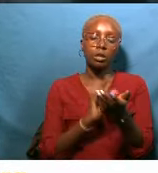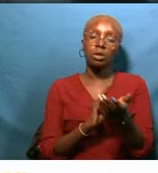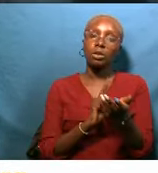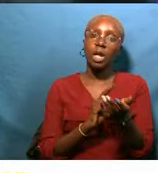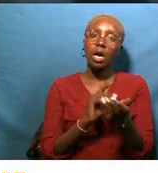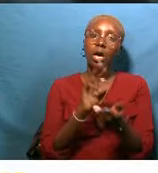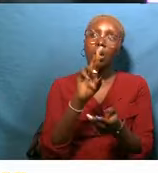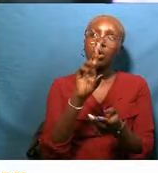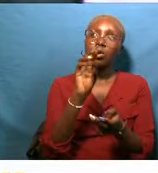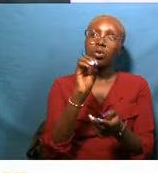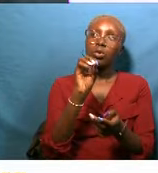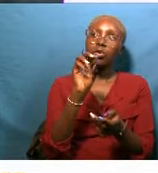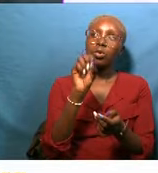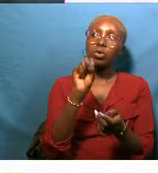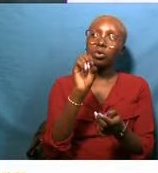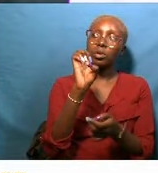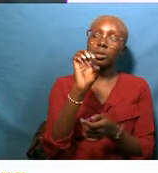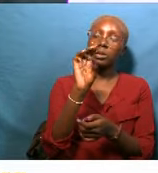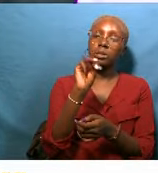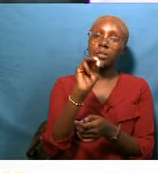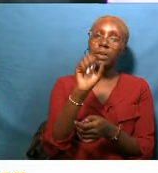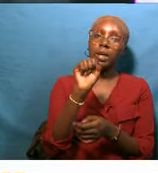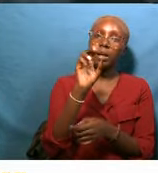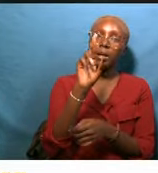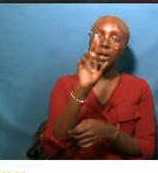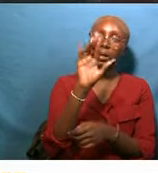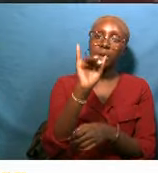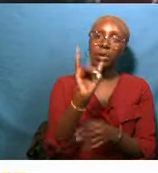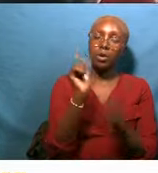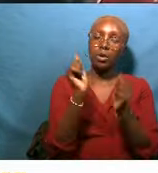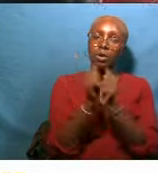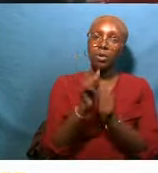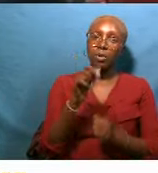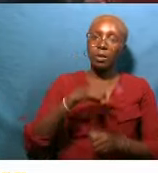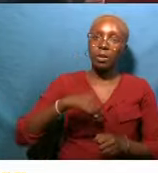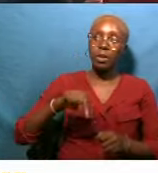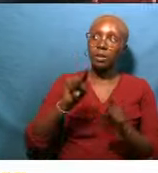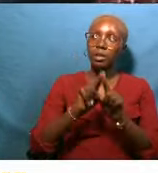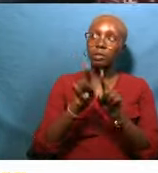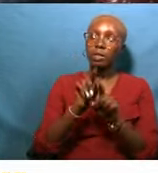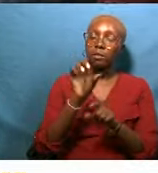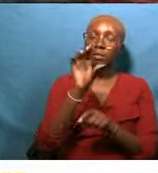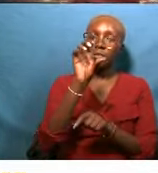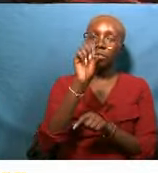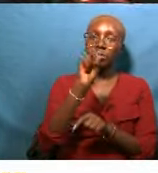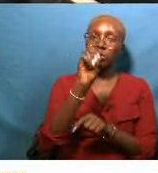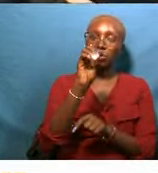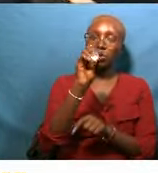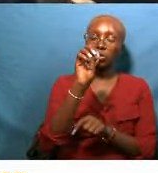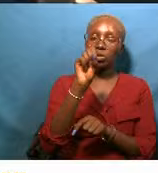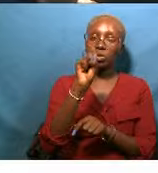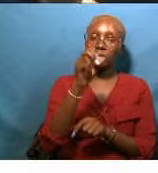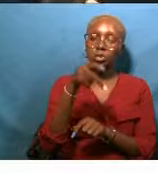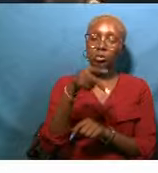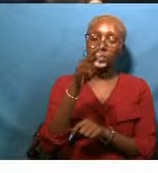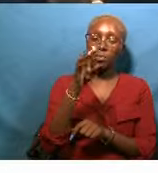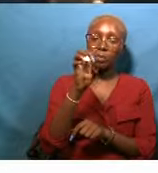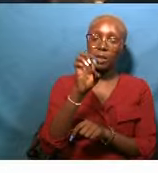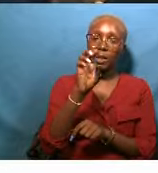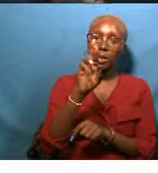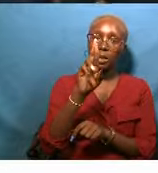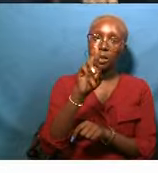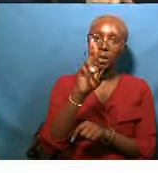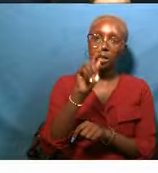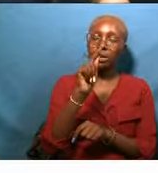Mbogo is with us. And not alone with Sospita Mbogo, engineer, her husband, Reverend, may